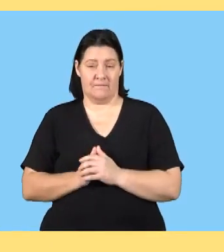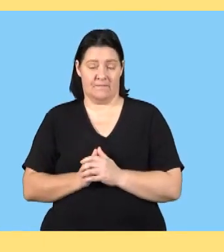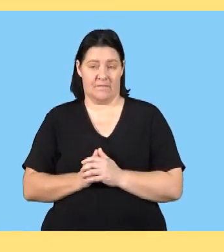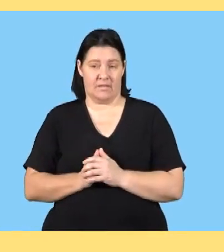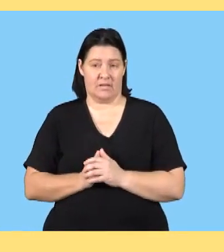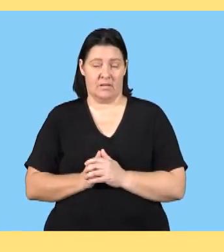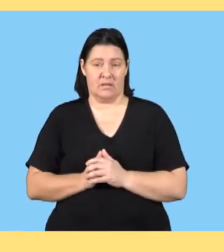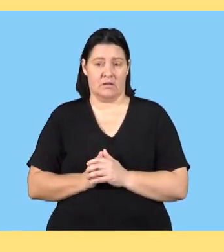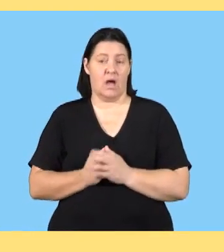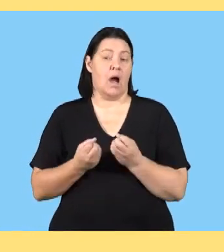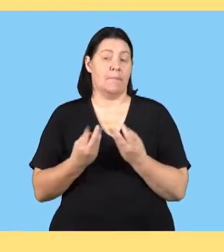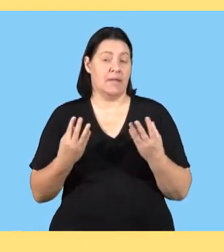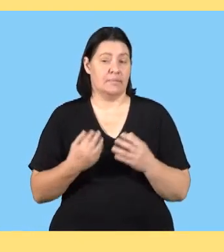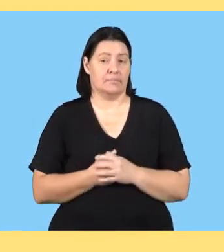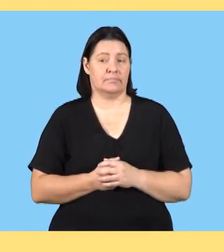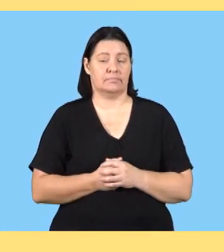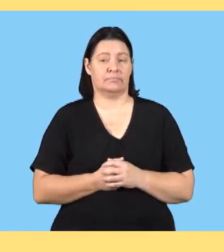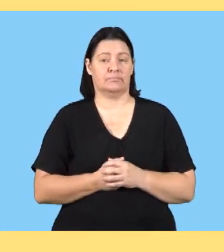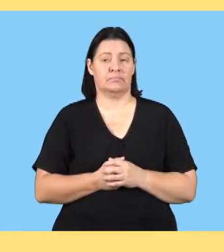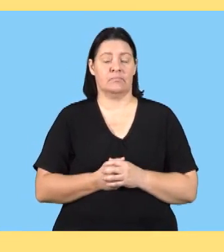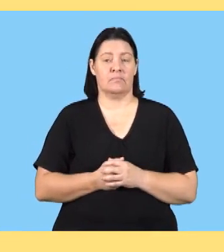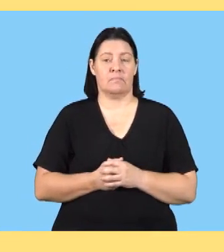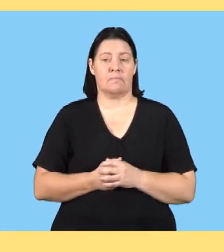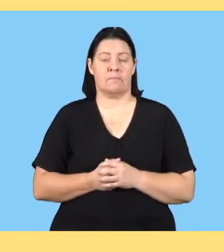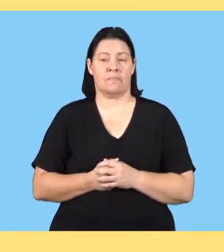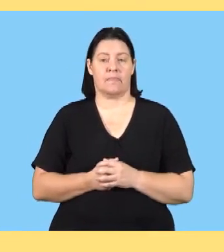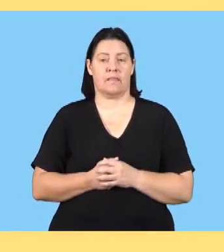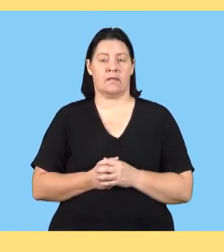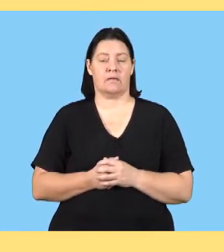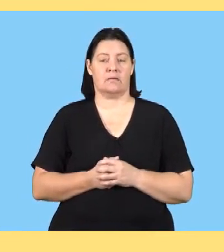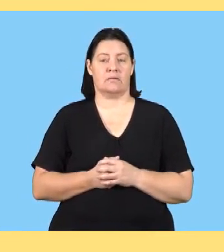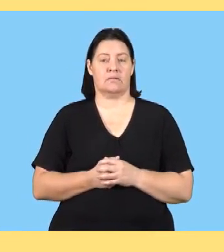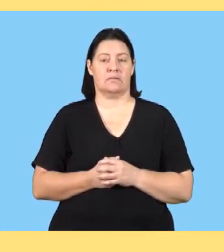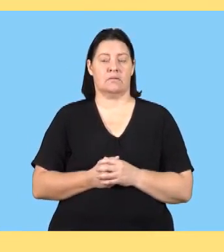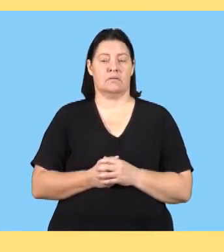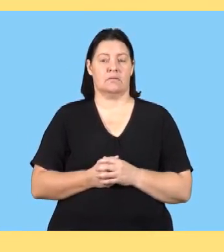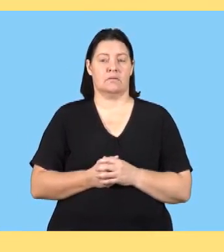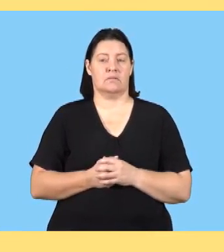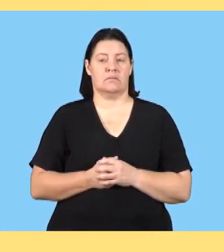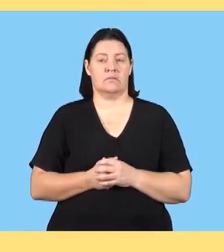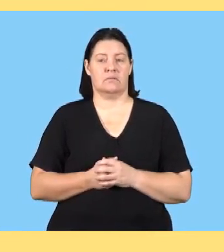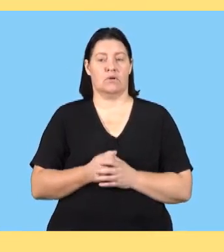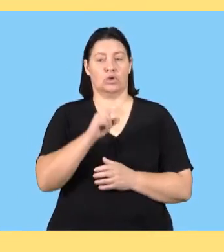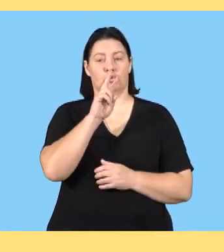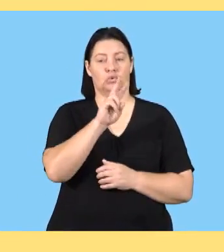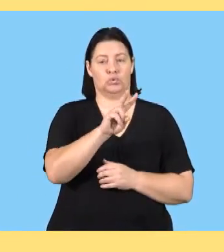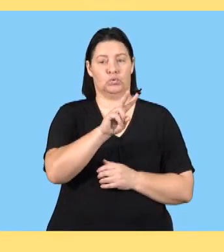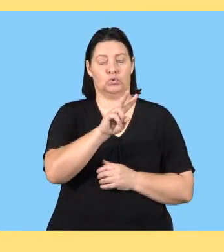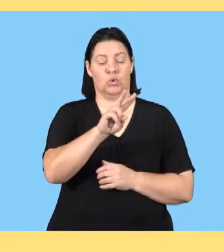4 over 12. This will give us an amount which is